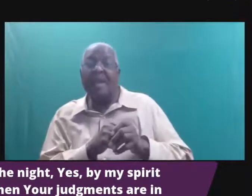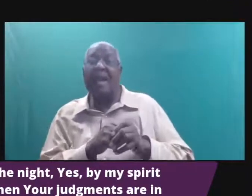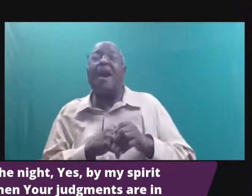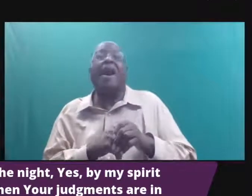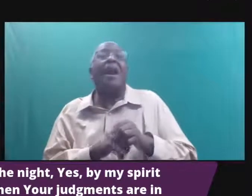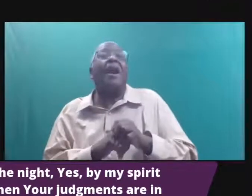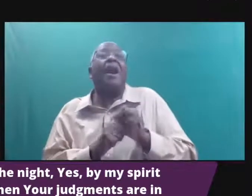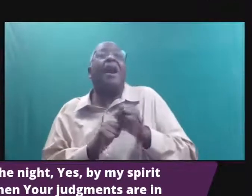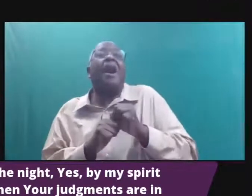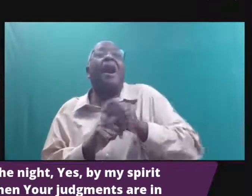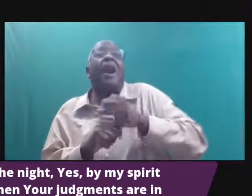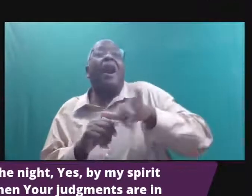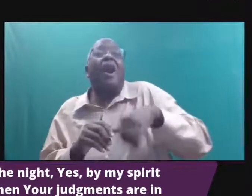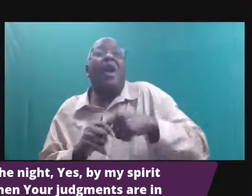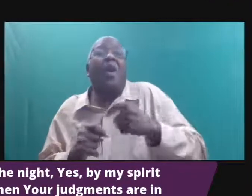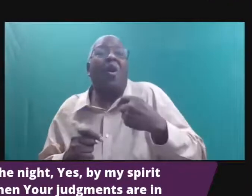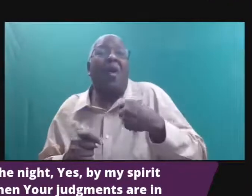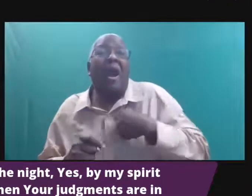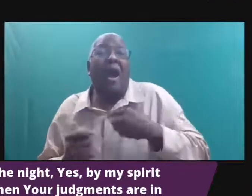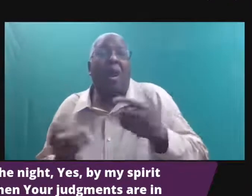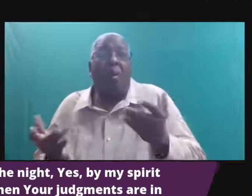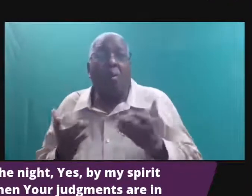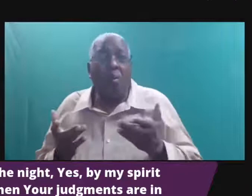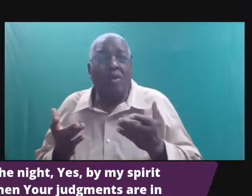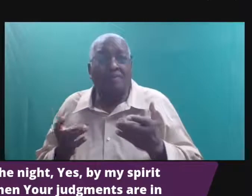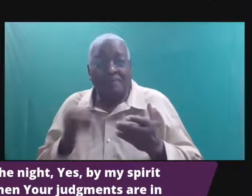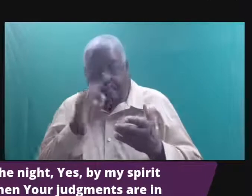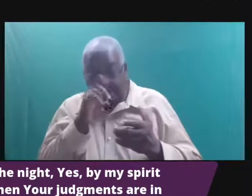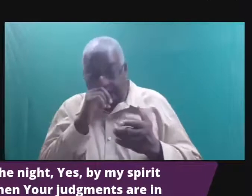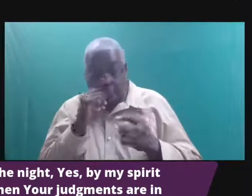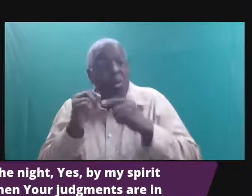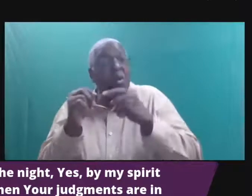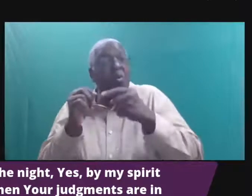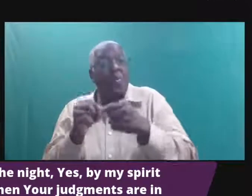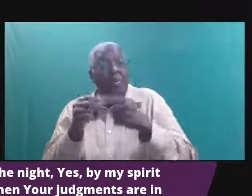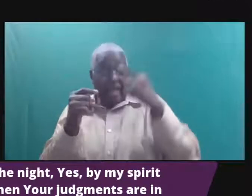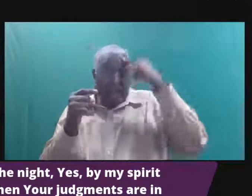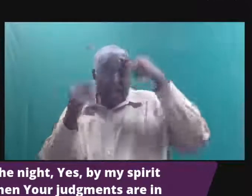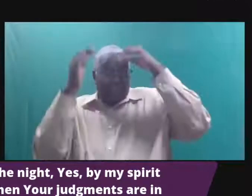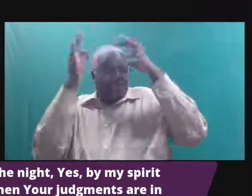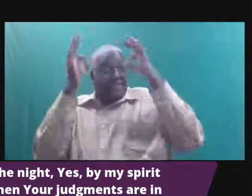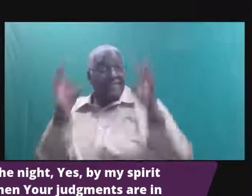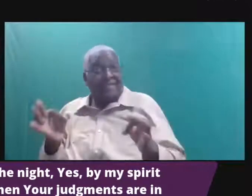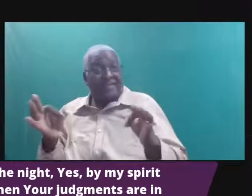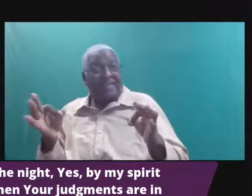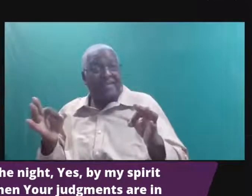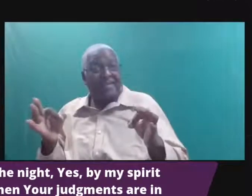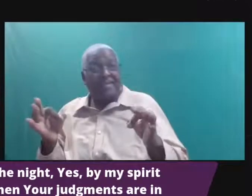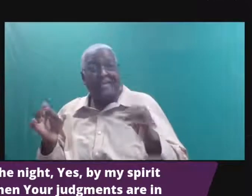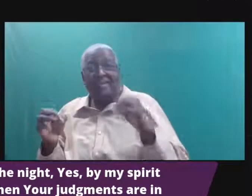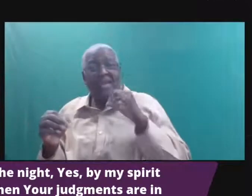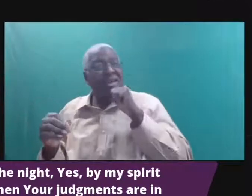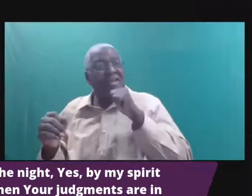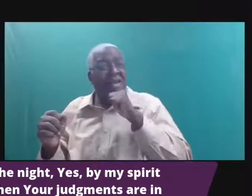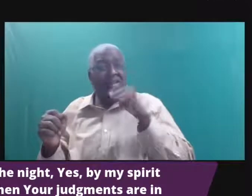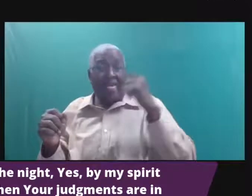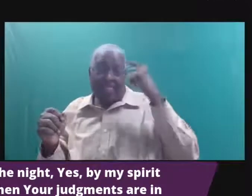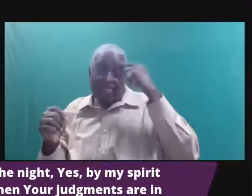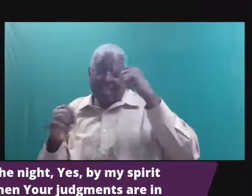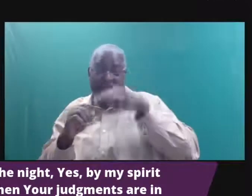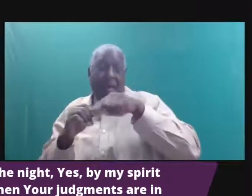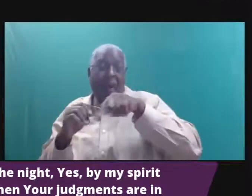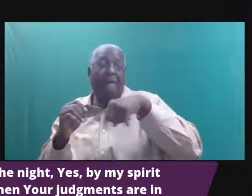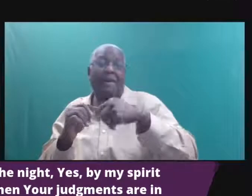all I desire once I make up my mind is to not be so consumed with the